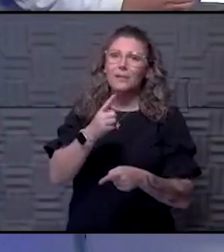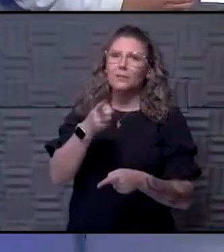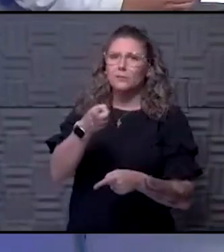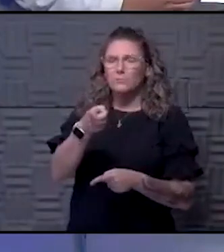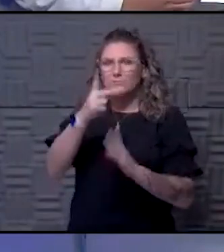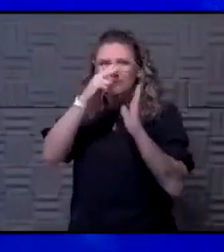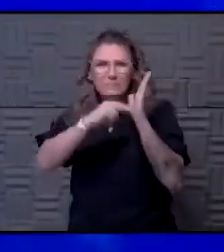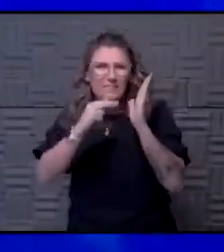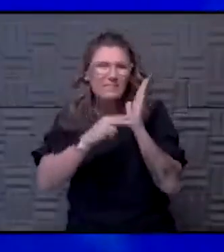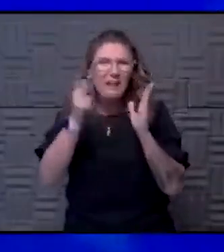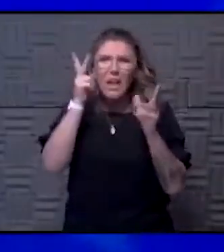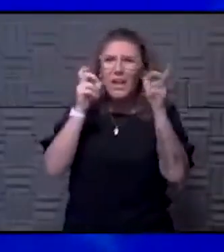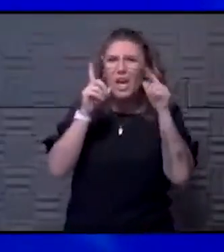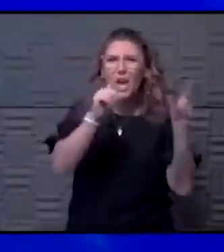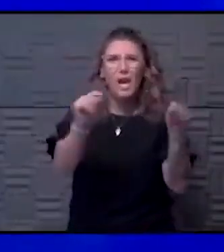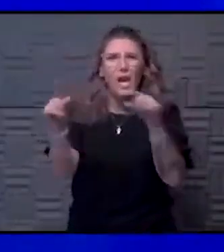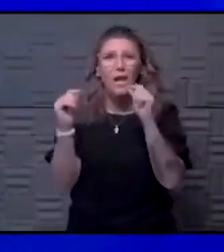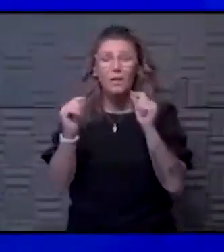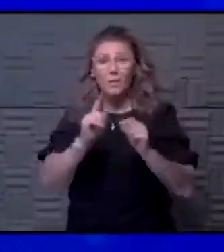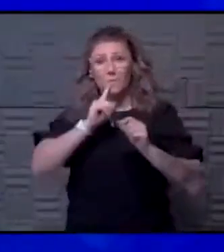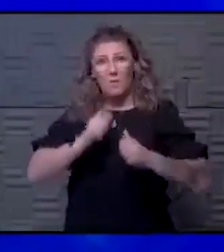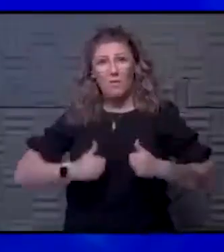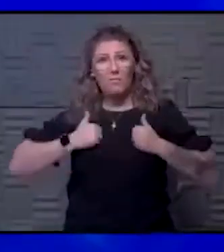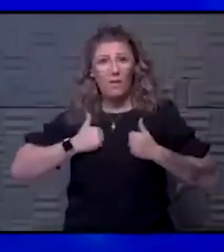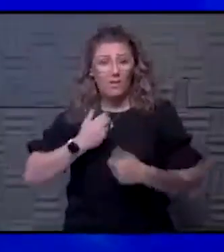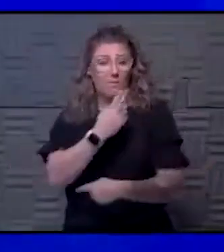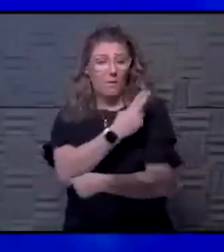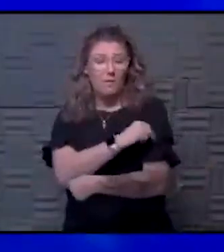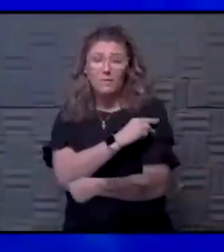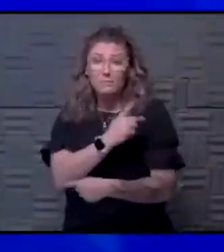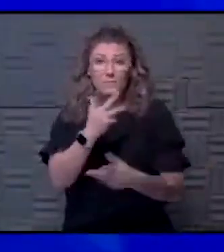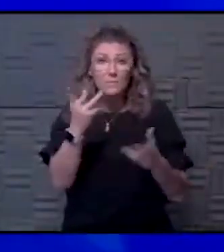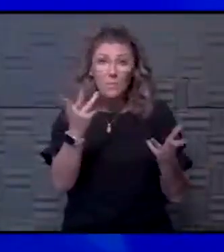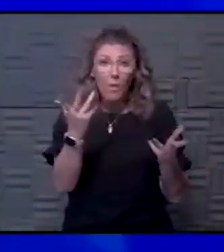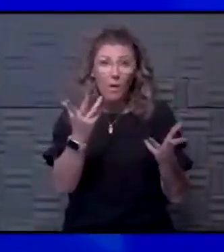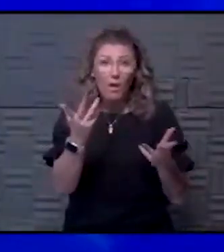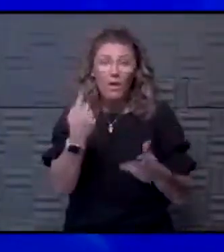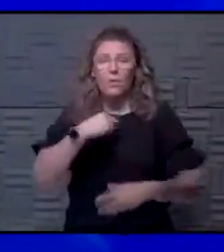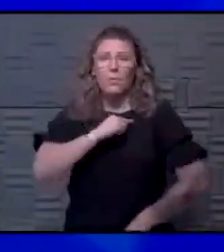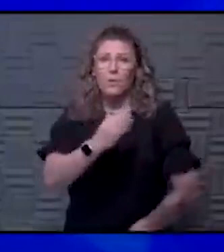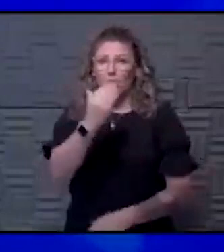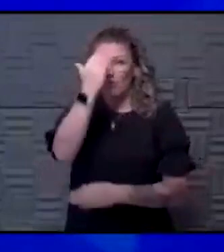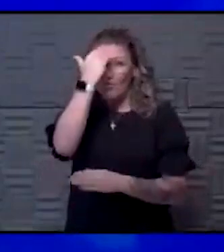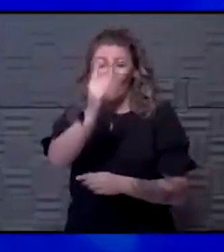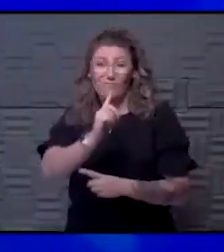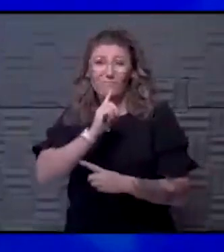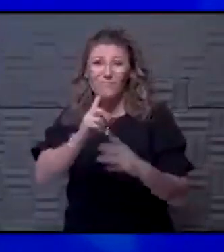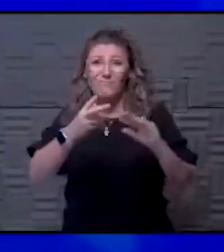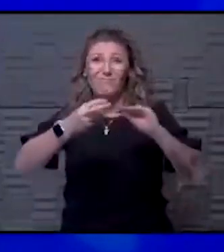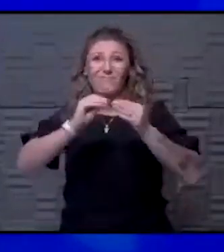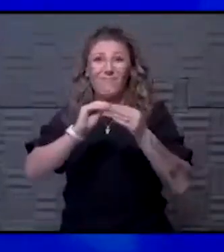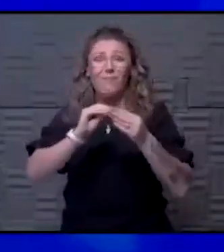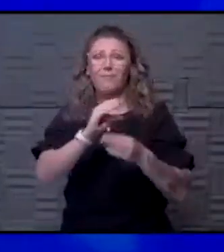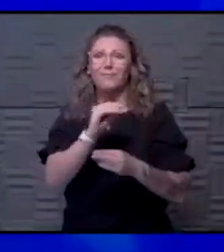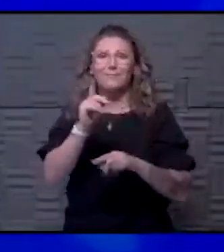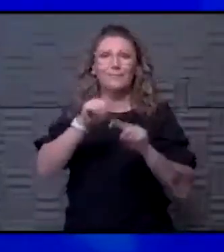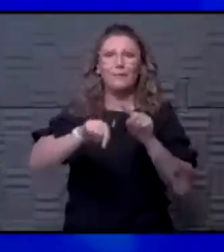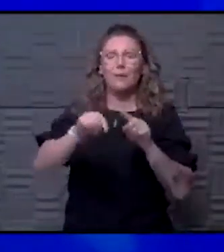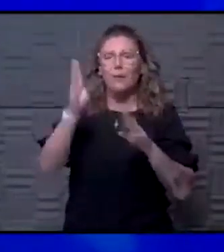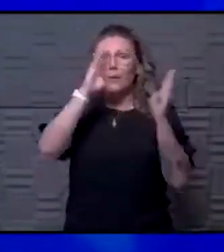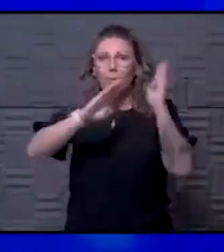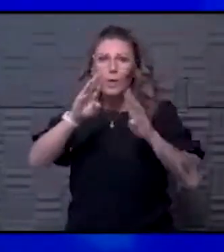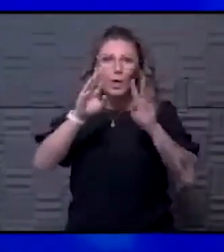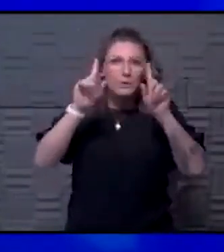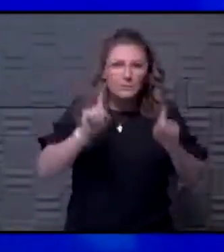we hear this, we hear that, the reality is hospitalizations are the one thing that we know are true. Yeah. And we don't have to worry about testing or